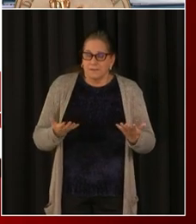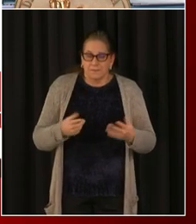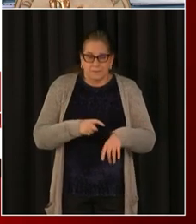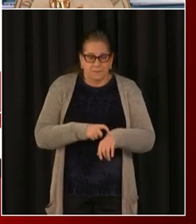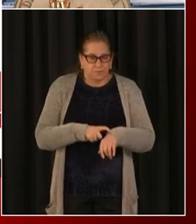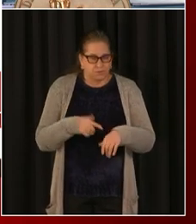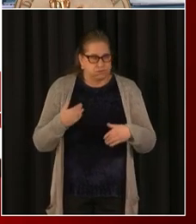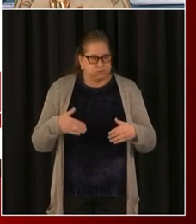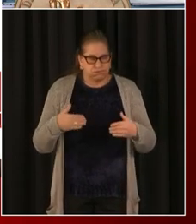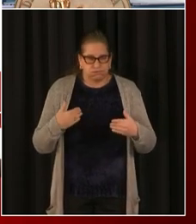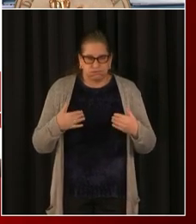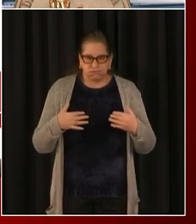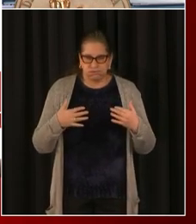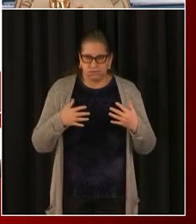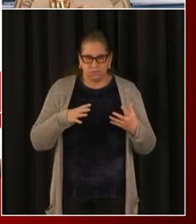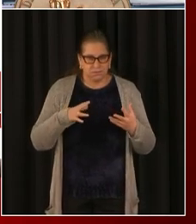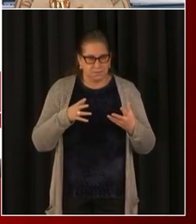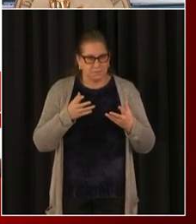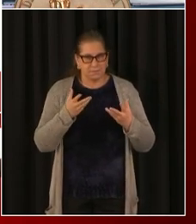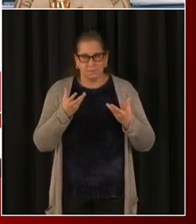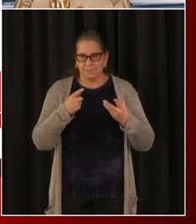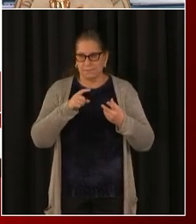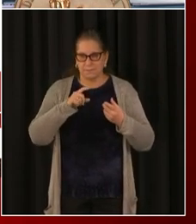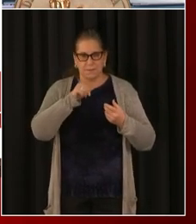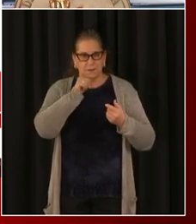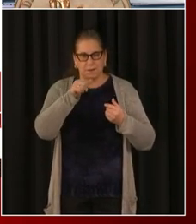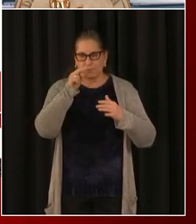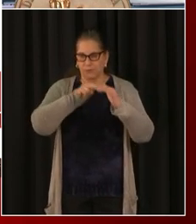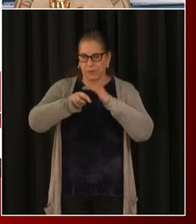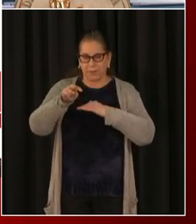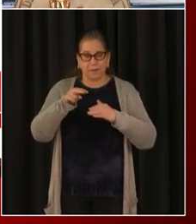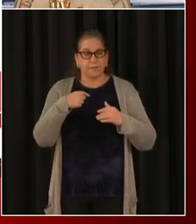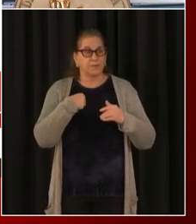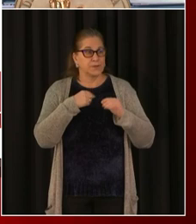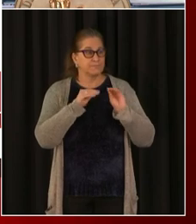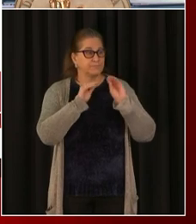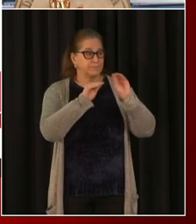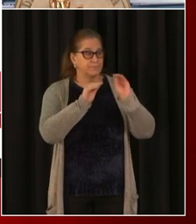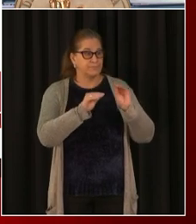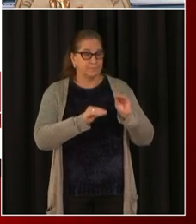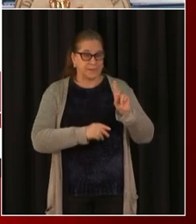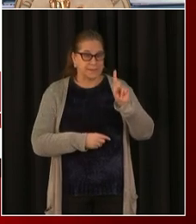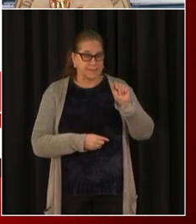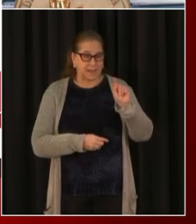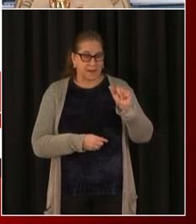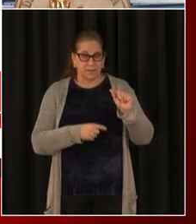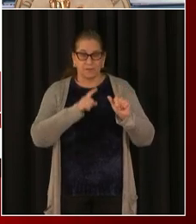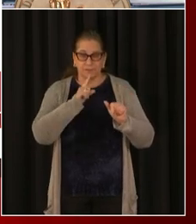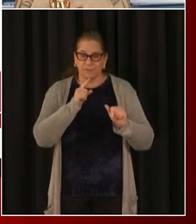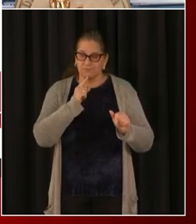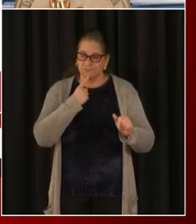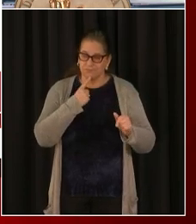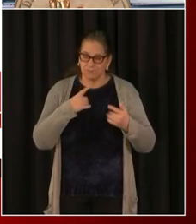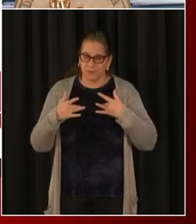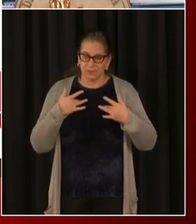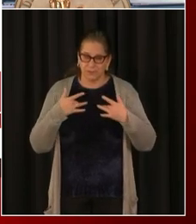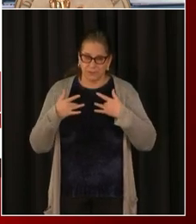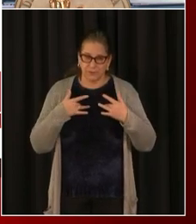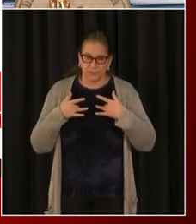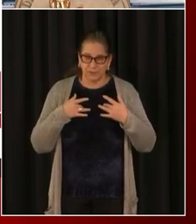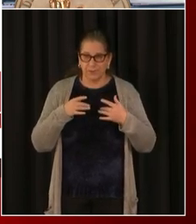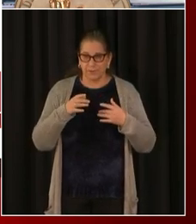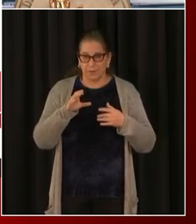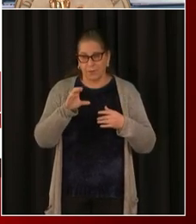with COVID. We remain concerned, as the rest of the country remains concerned, about